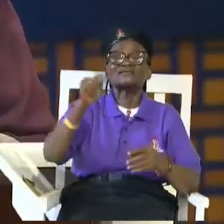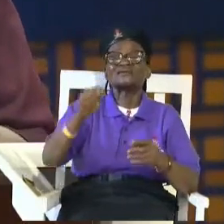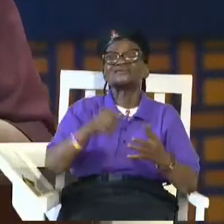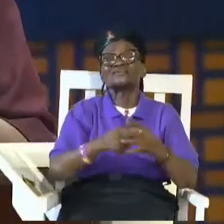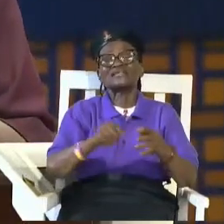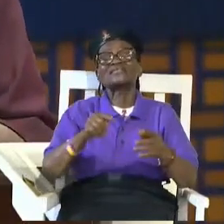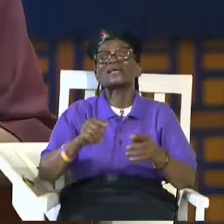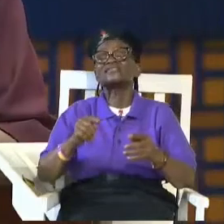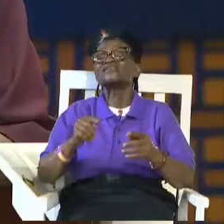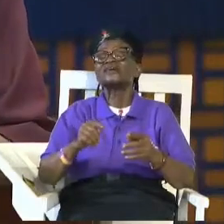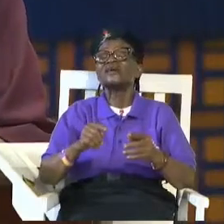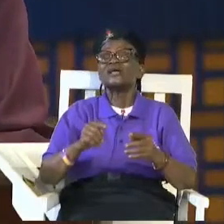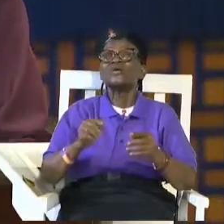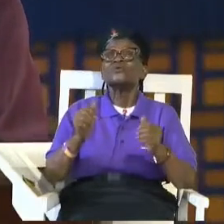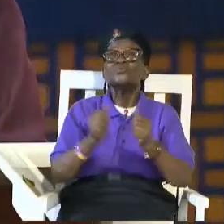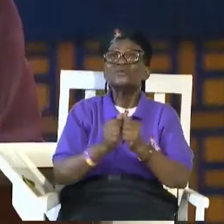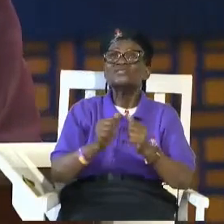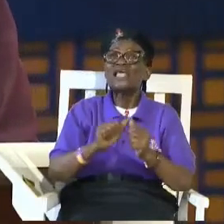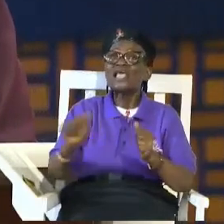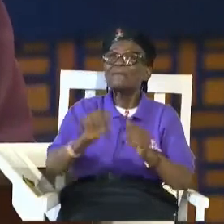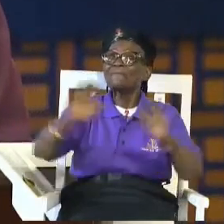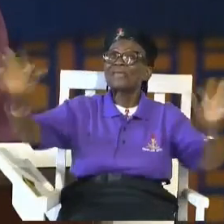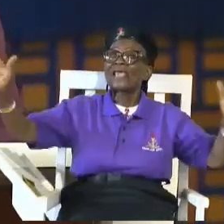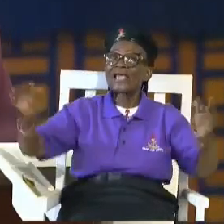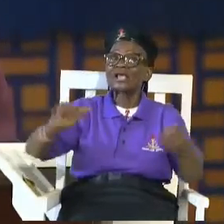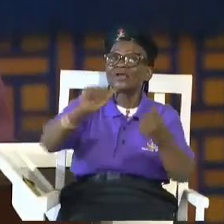with a big problem.